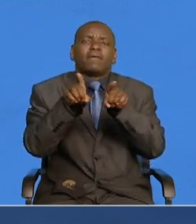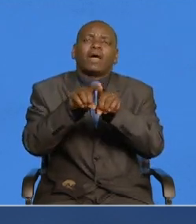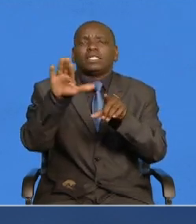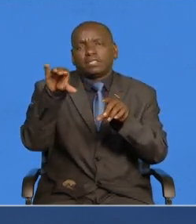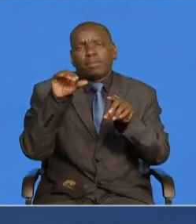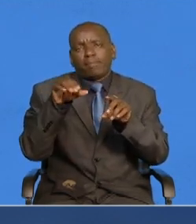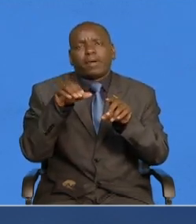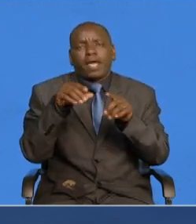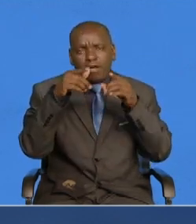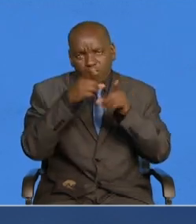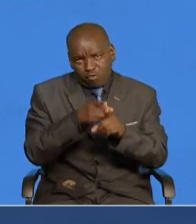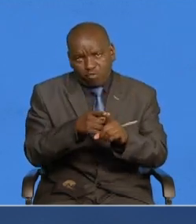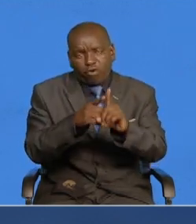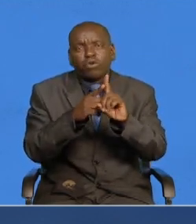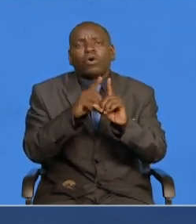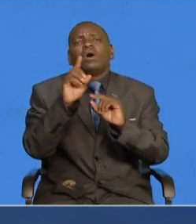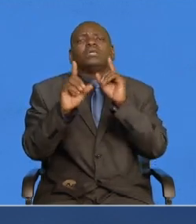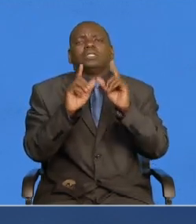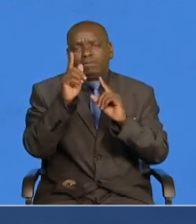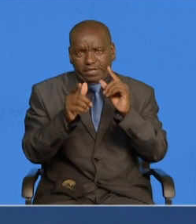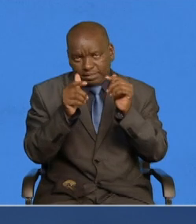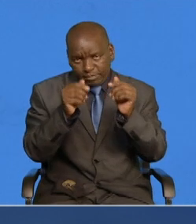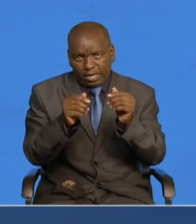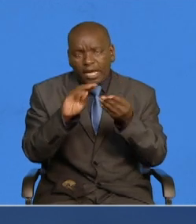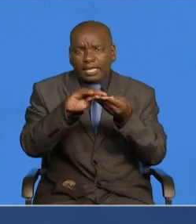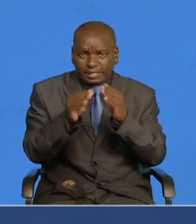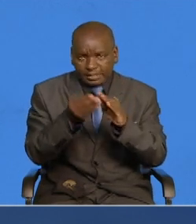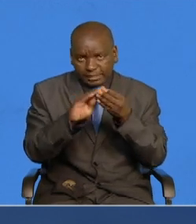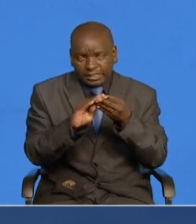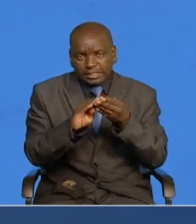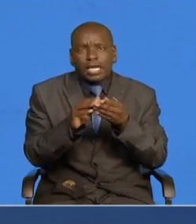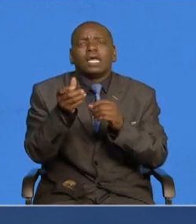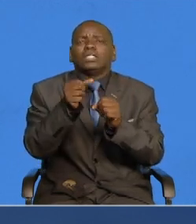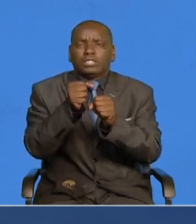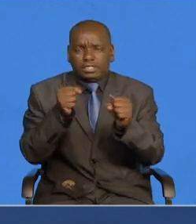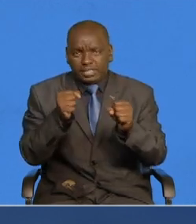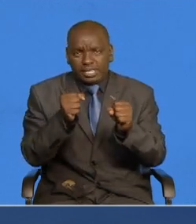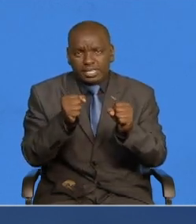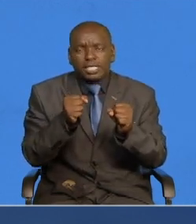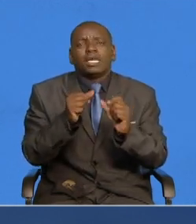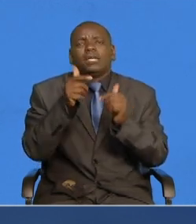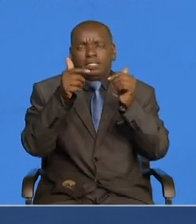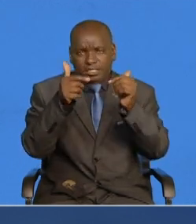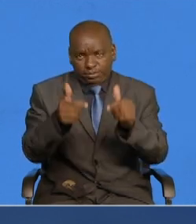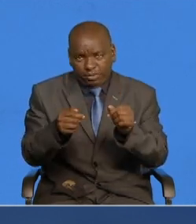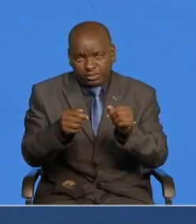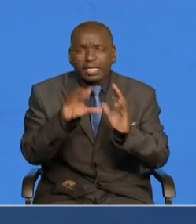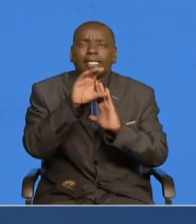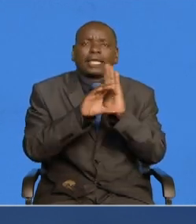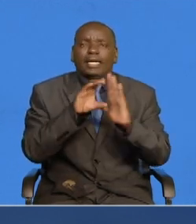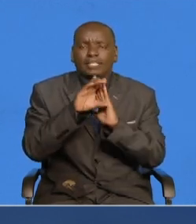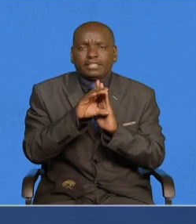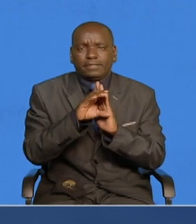Zimbabwe, can consider when deciding to adjust and hence strengthen the response in the